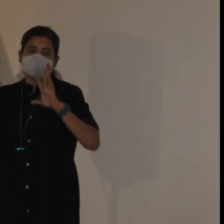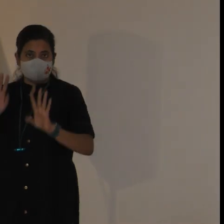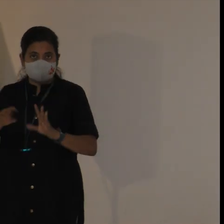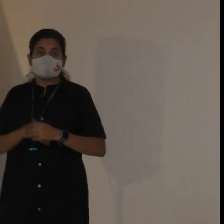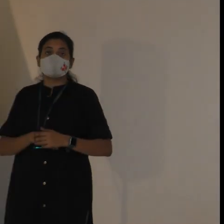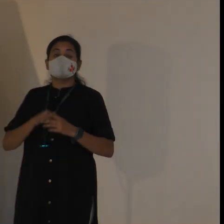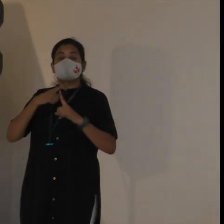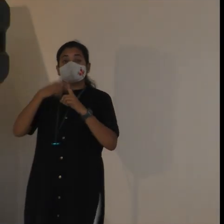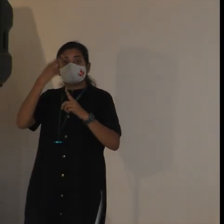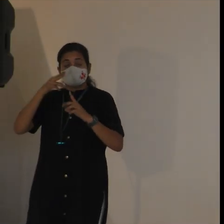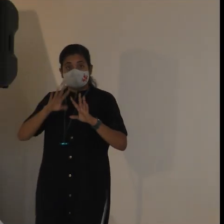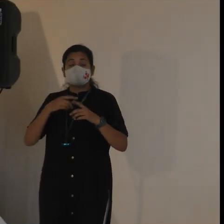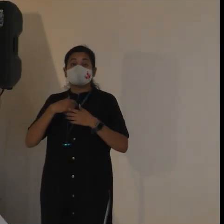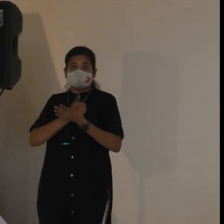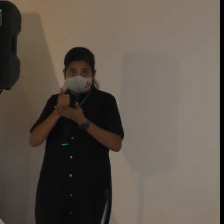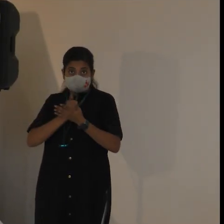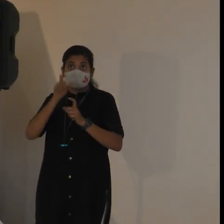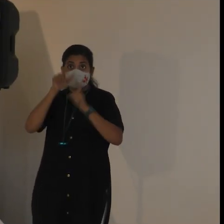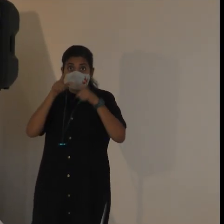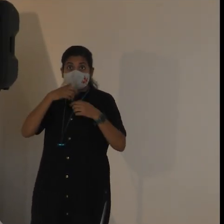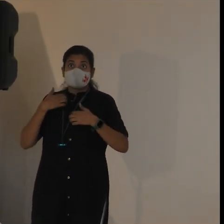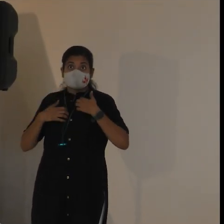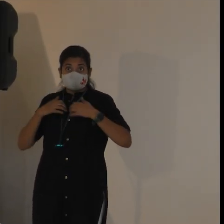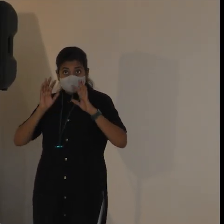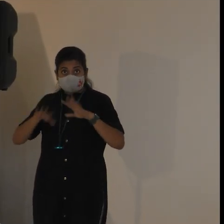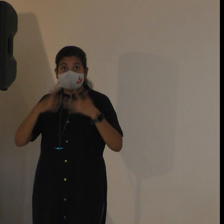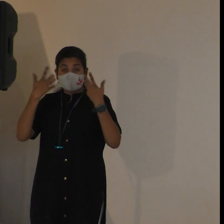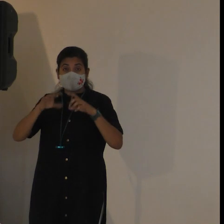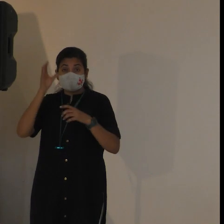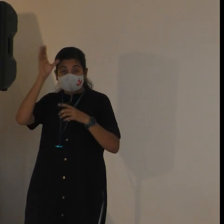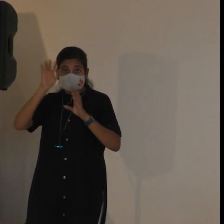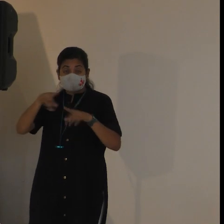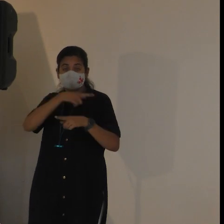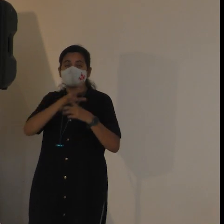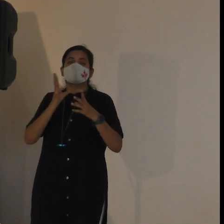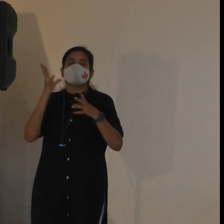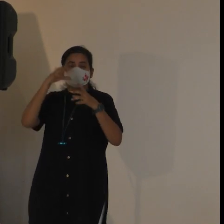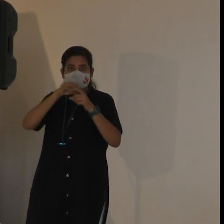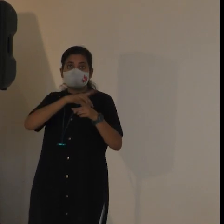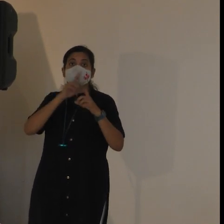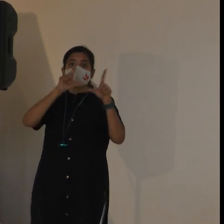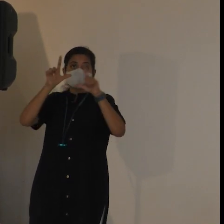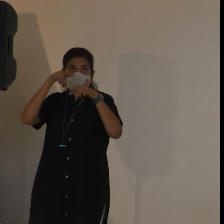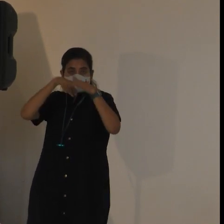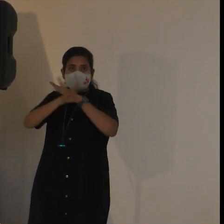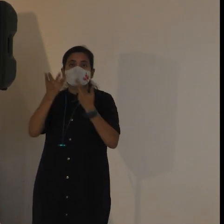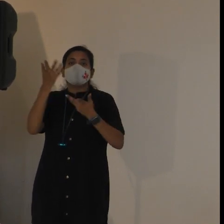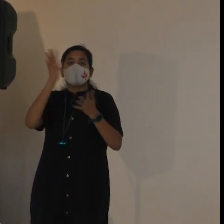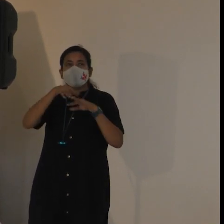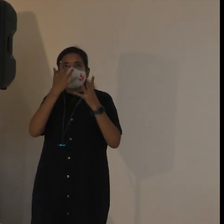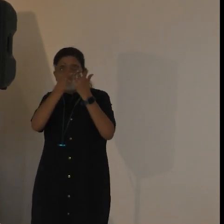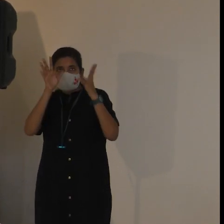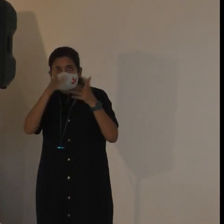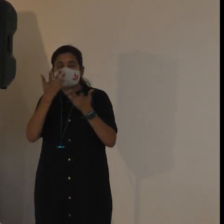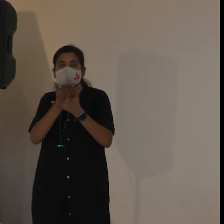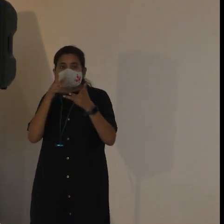episodes to try and get people interested in the concept and the theme itself, so they can come to the museum to look at how it is there and